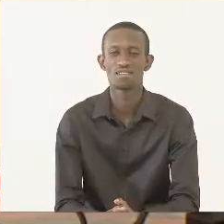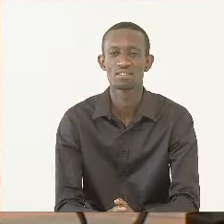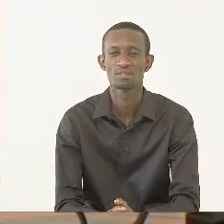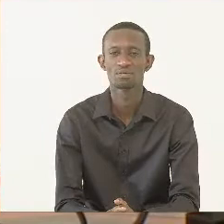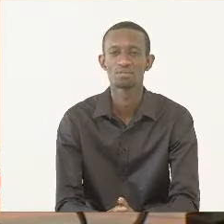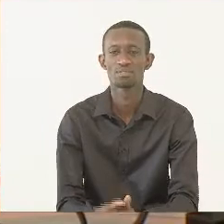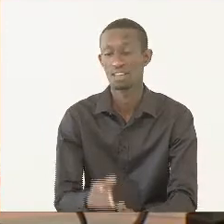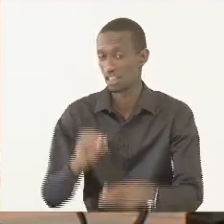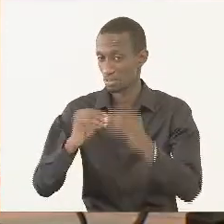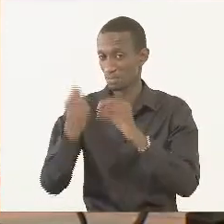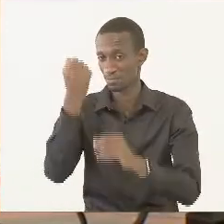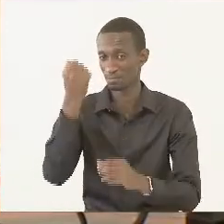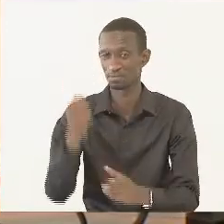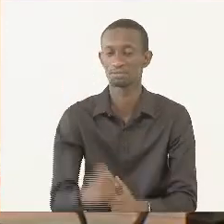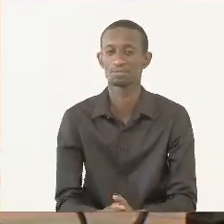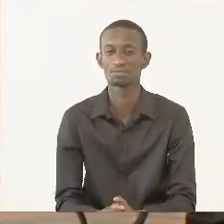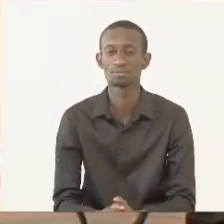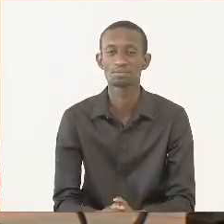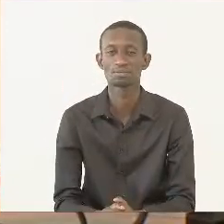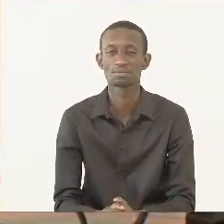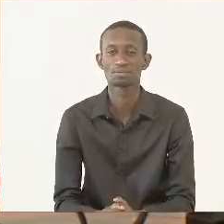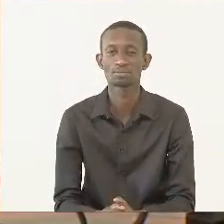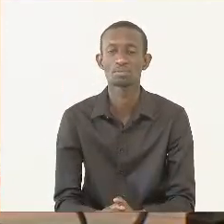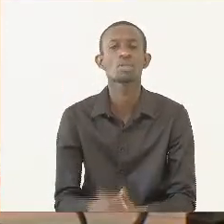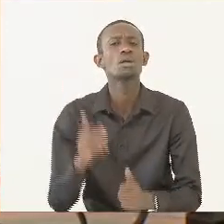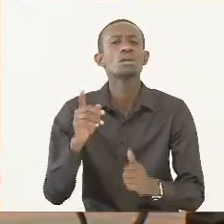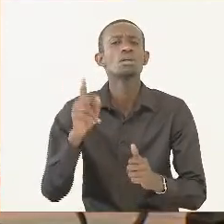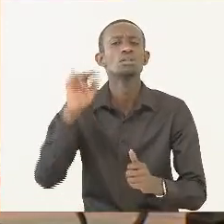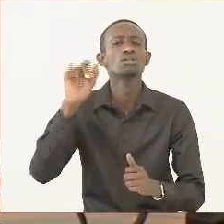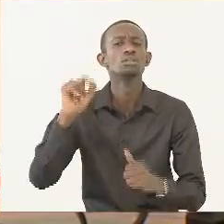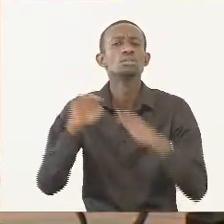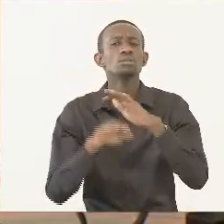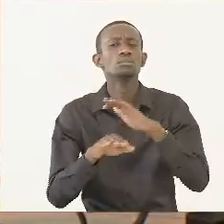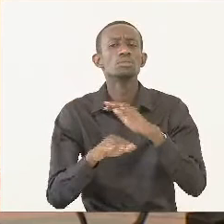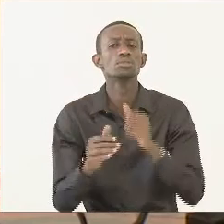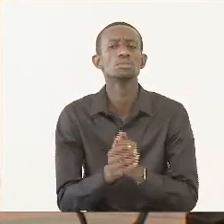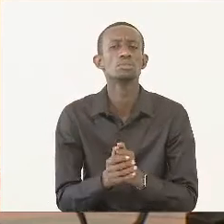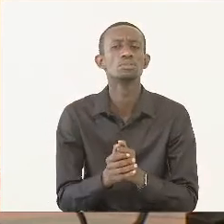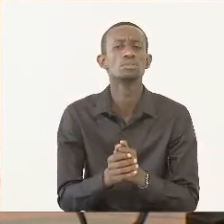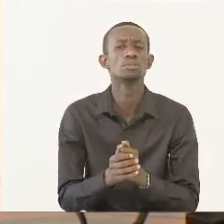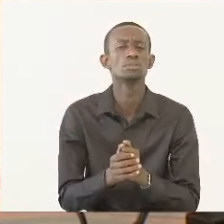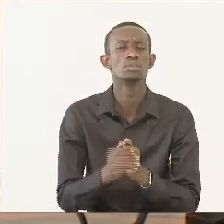Number 5, the nitrogen bases pair with bases that are, okay.